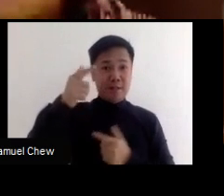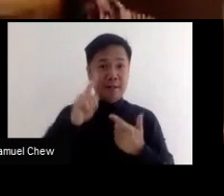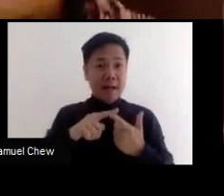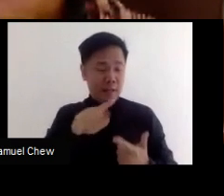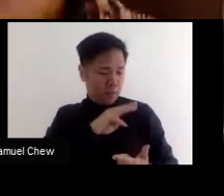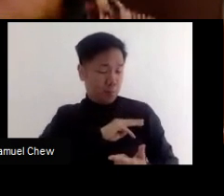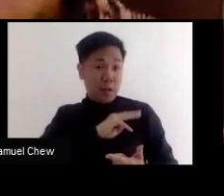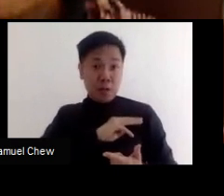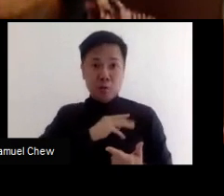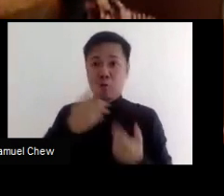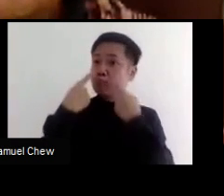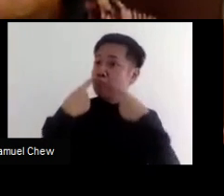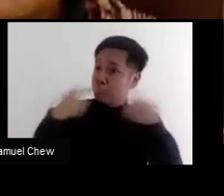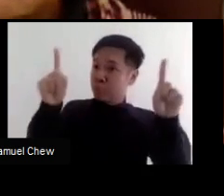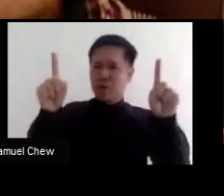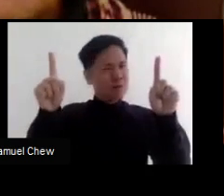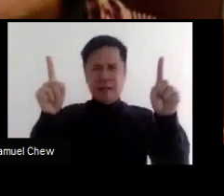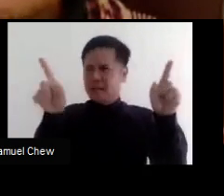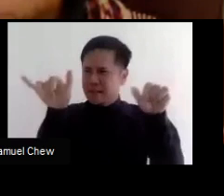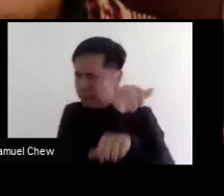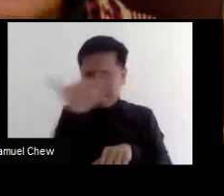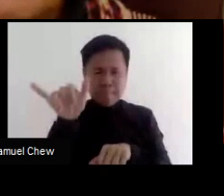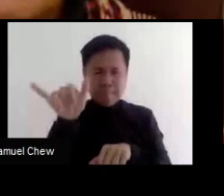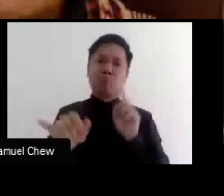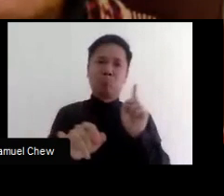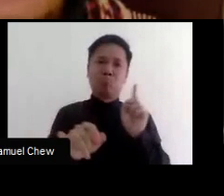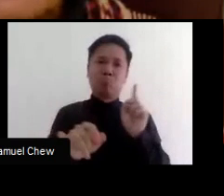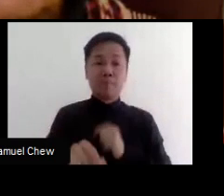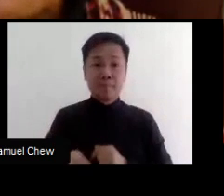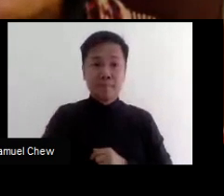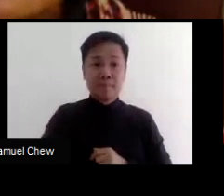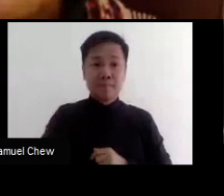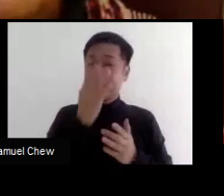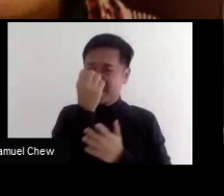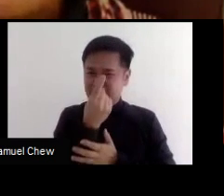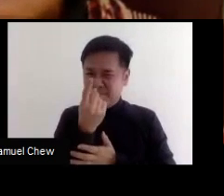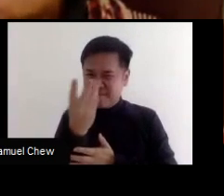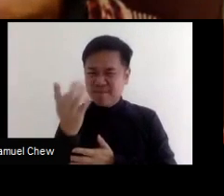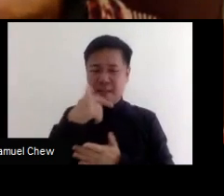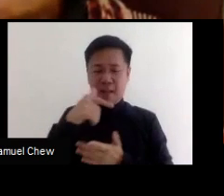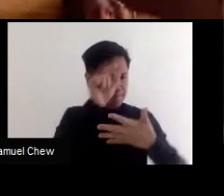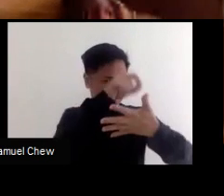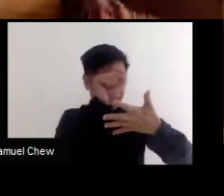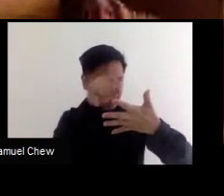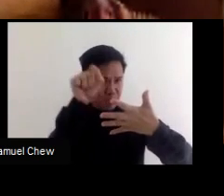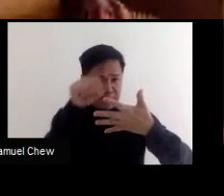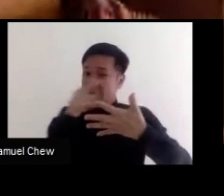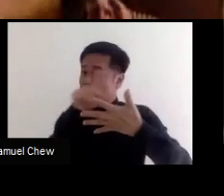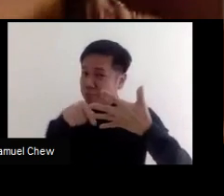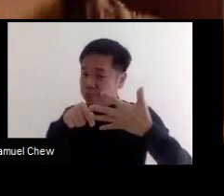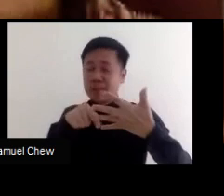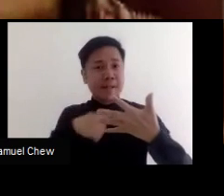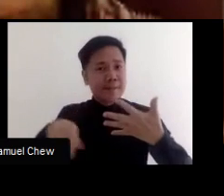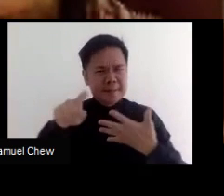not identical. So I find some SDGs indicators which are used in several